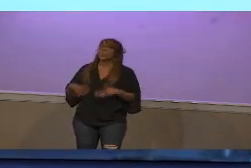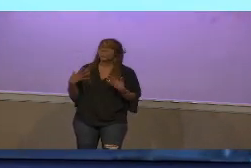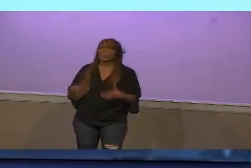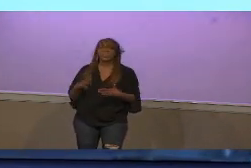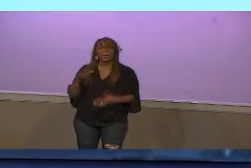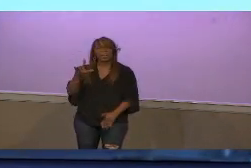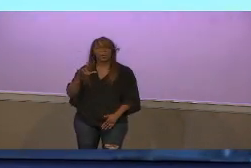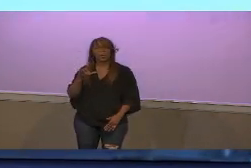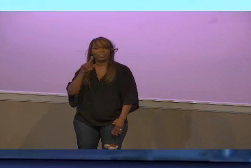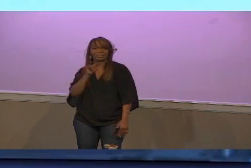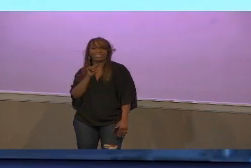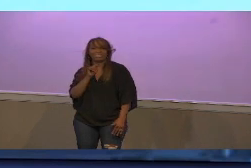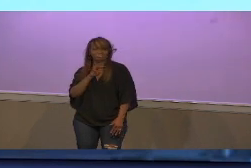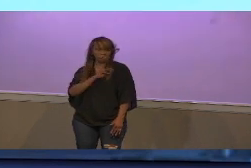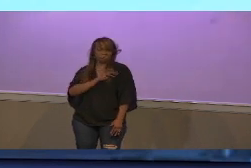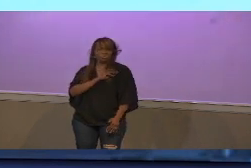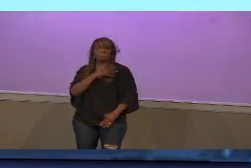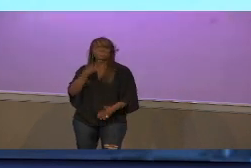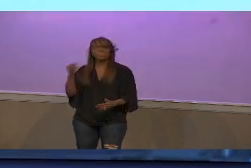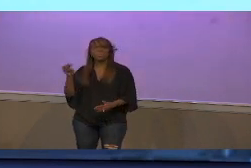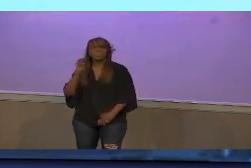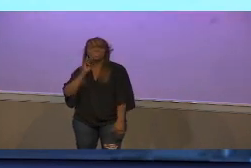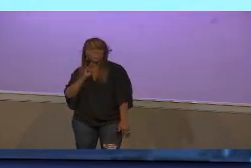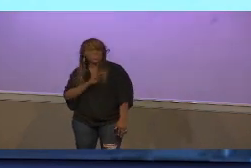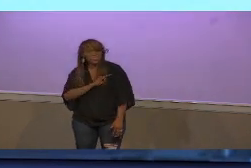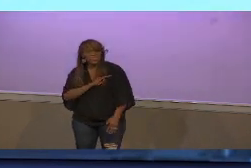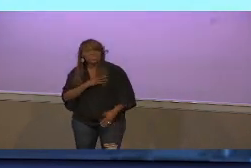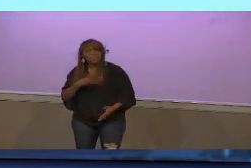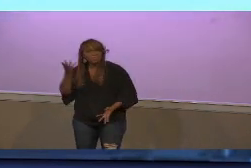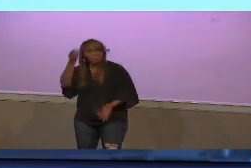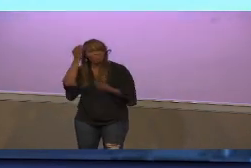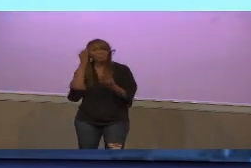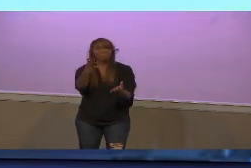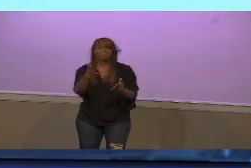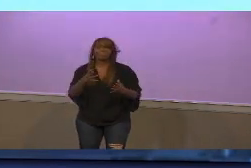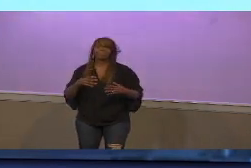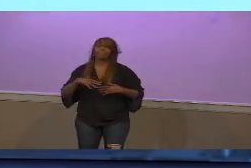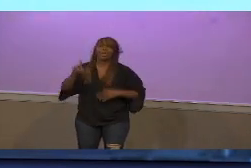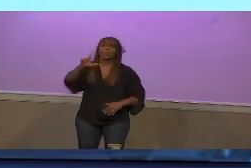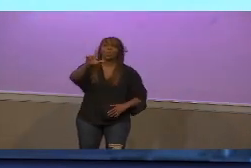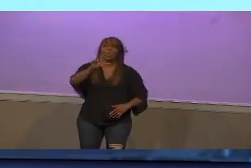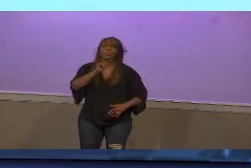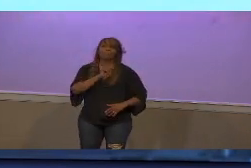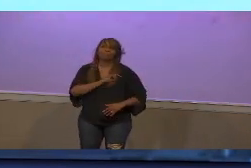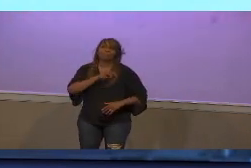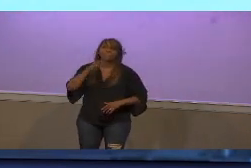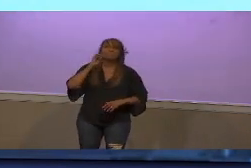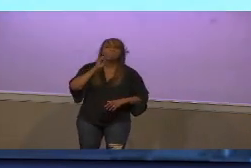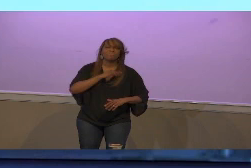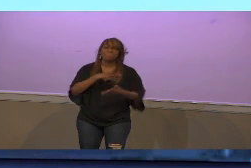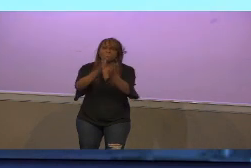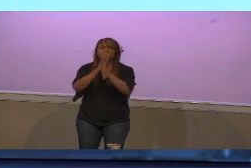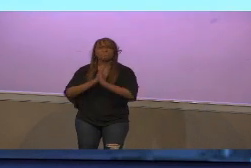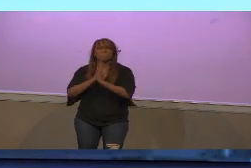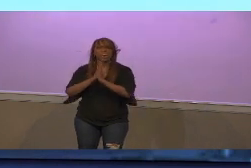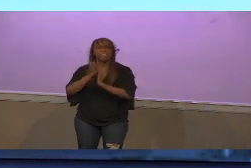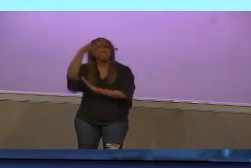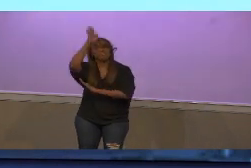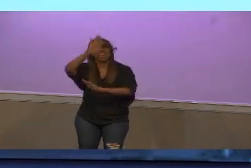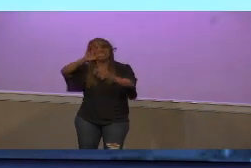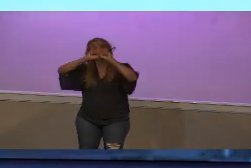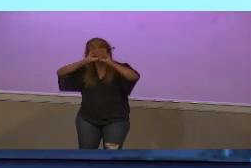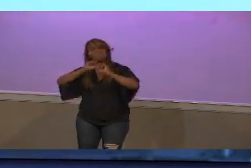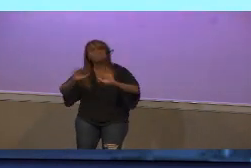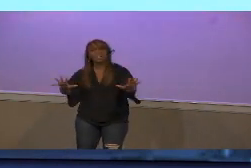Dr. Lloyd T. and Sister Monica. And I want them to know today, Lloyd, Monica, we're praying God's richest blessings on